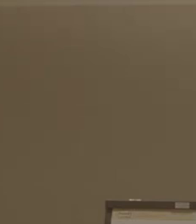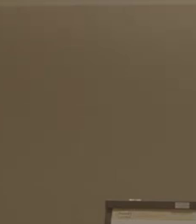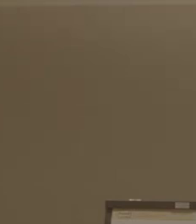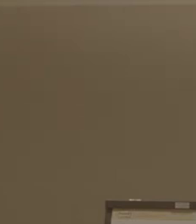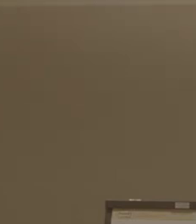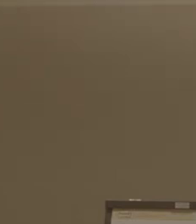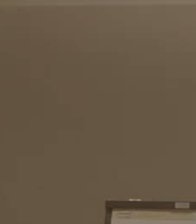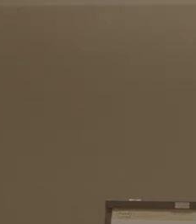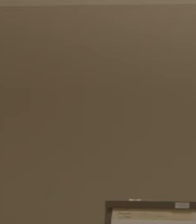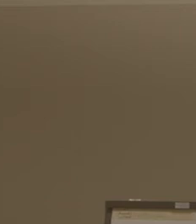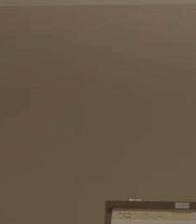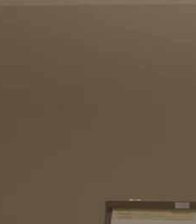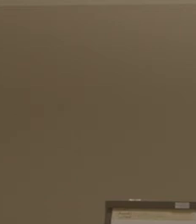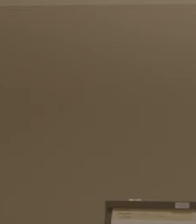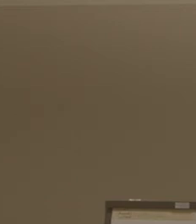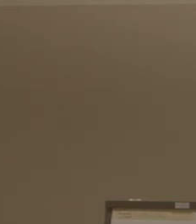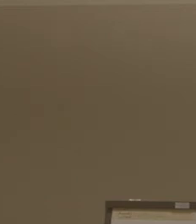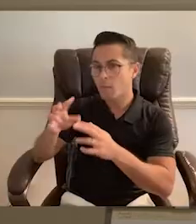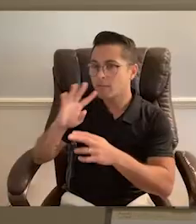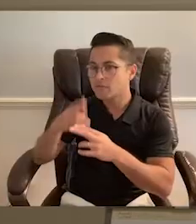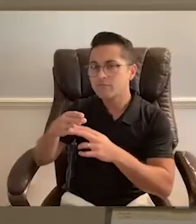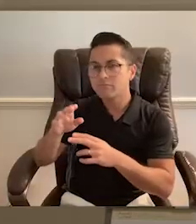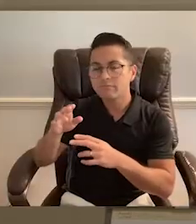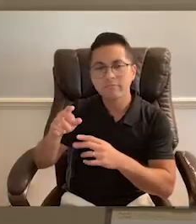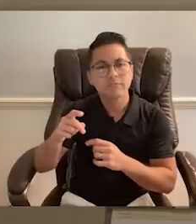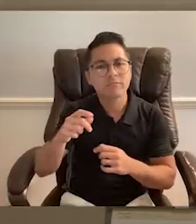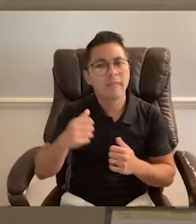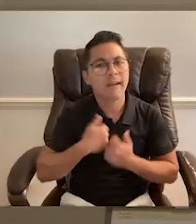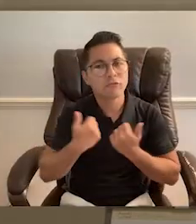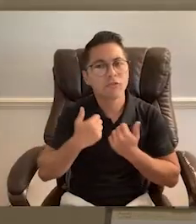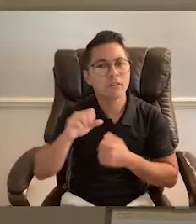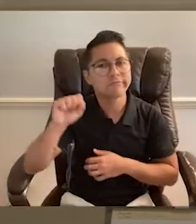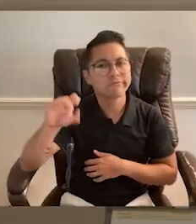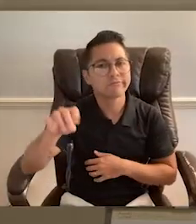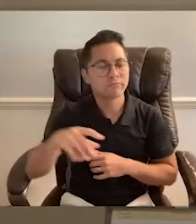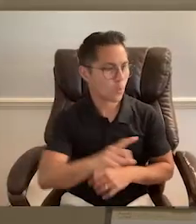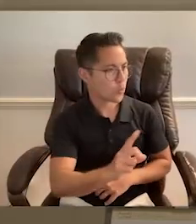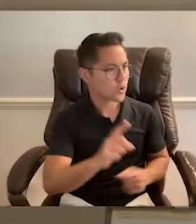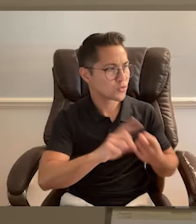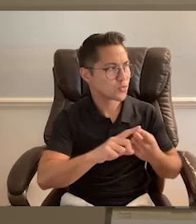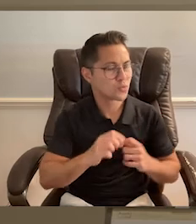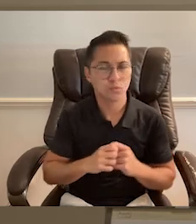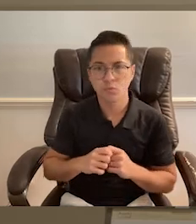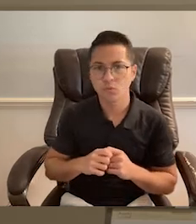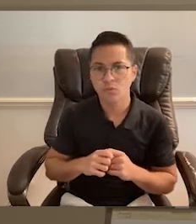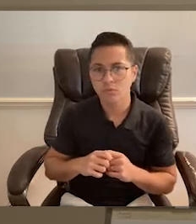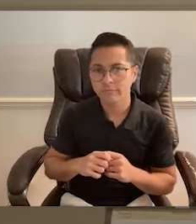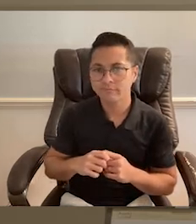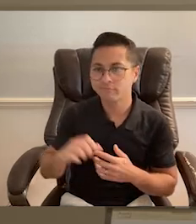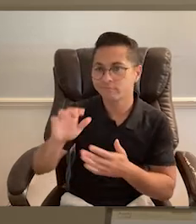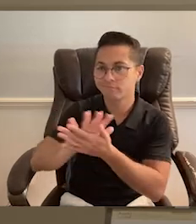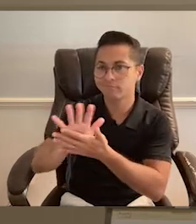So what we're working on right now, this is actually an ongoing project. We thought of, okay, why don't we, instead of having